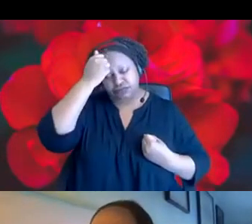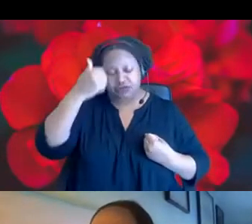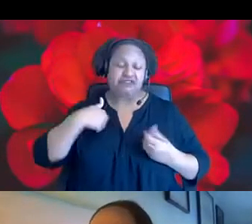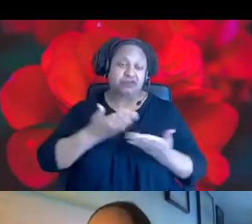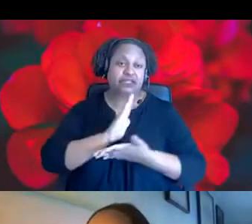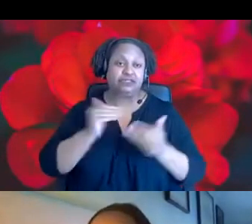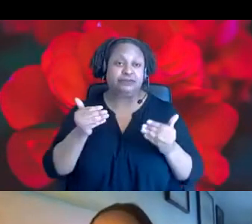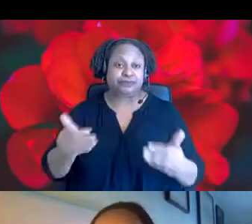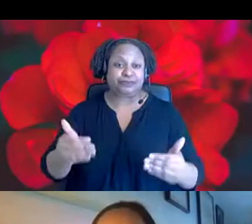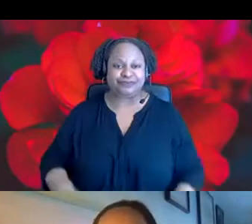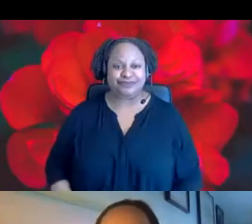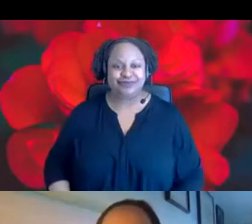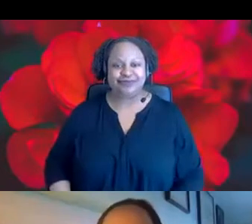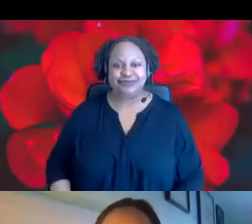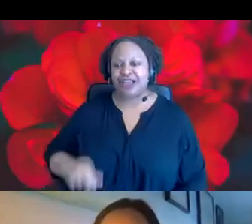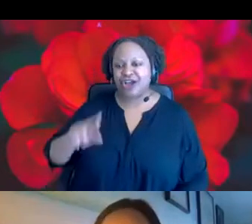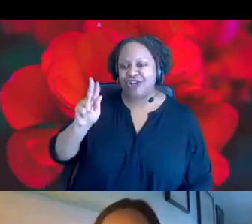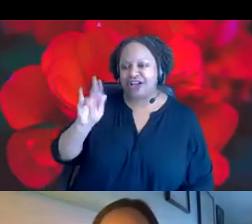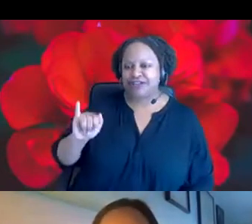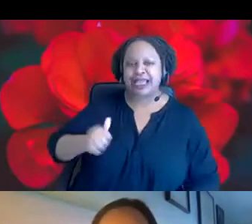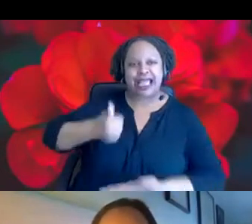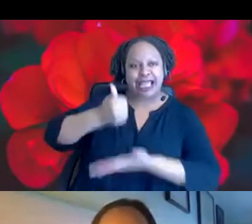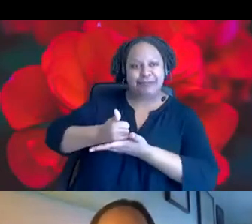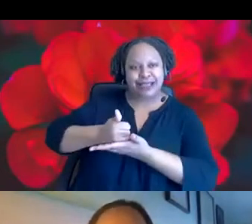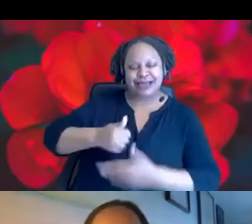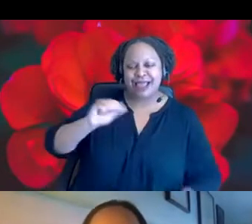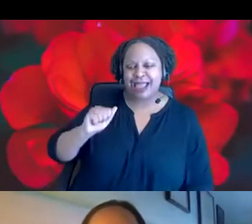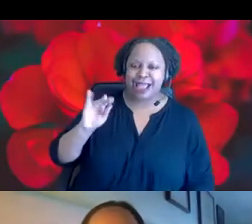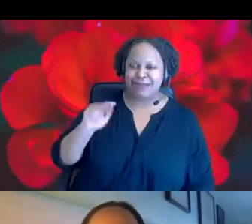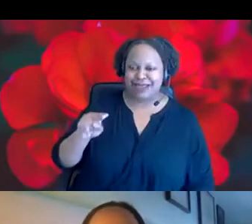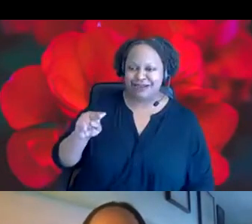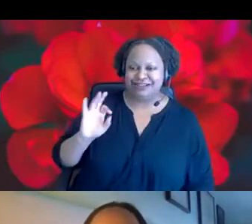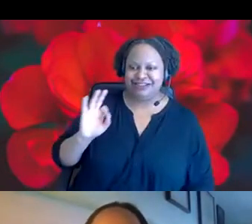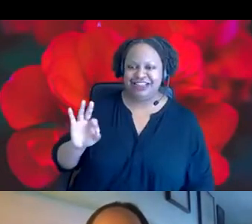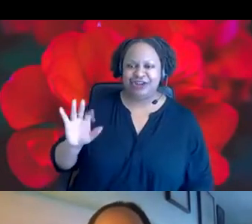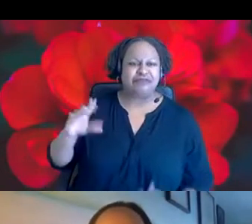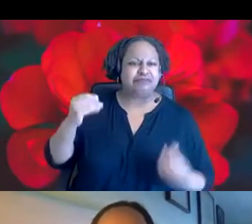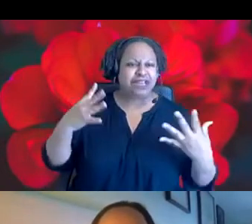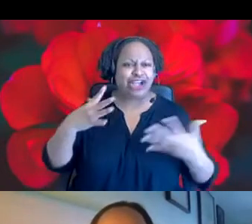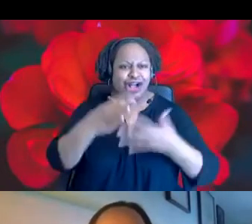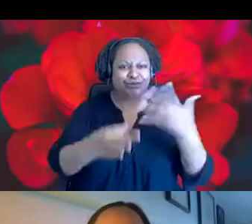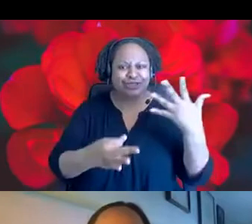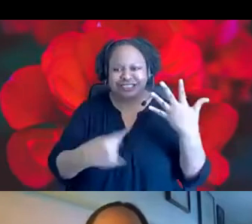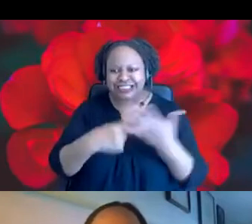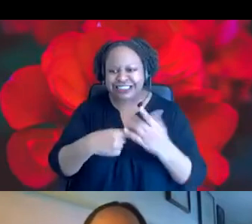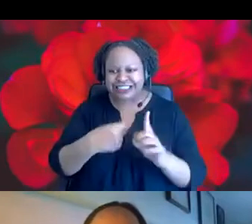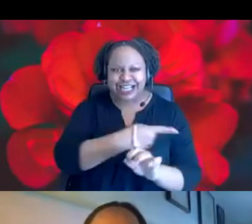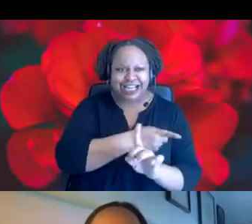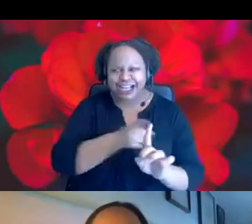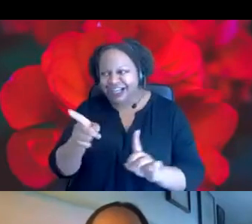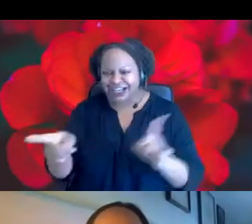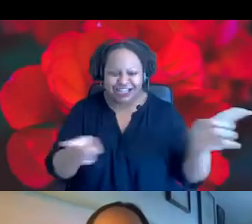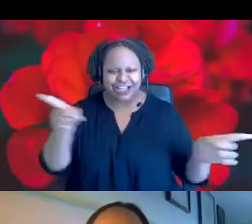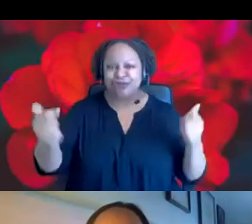We could go in so many different directions right now. I'm just thinking of, okay. But I want to come back to one